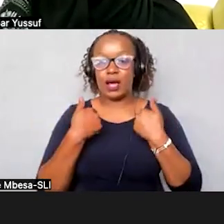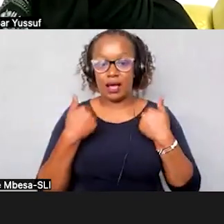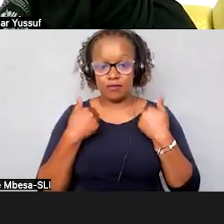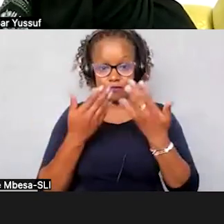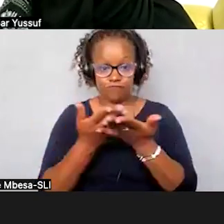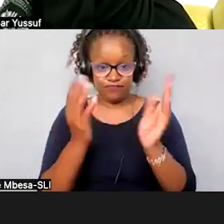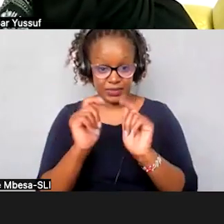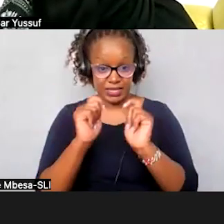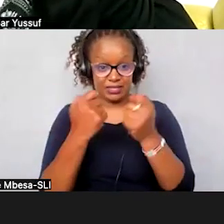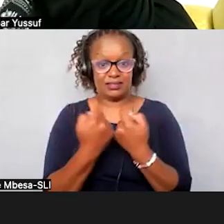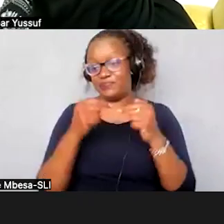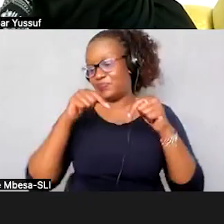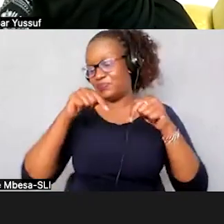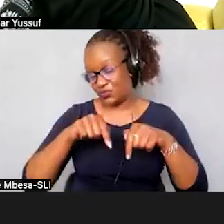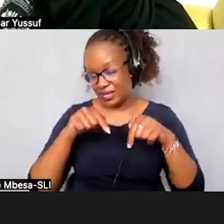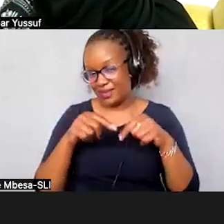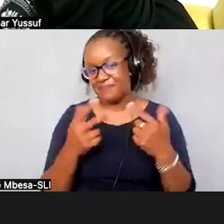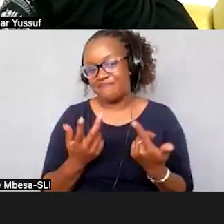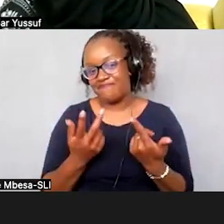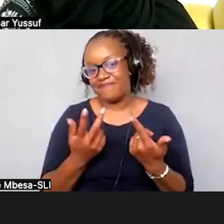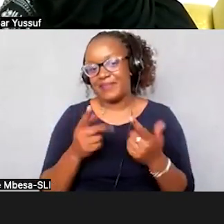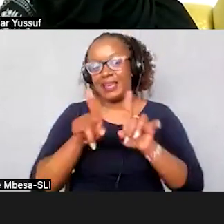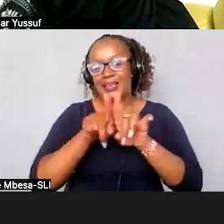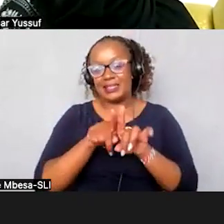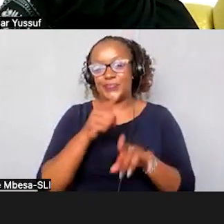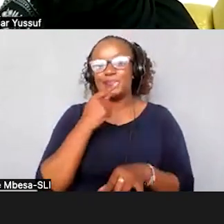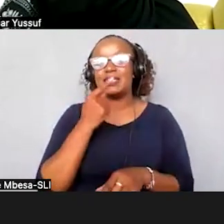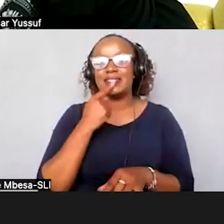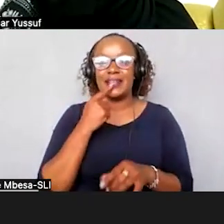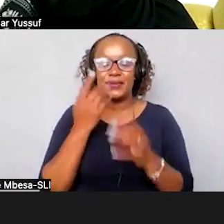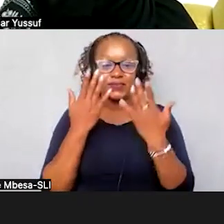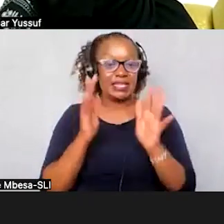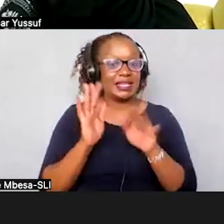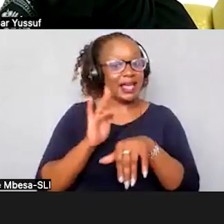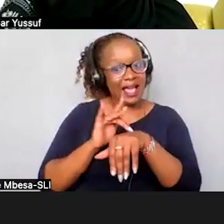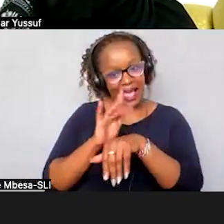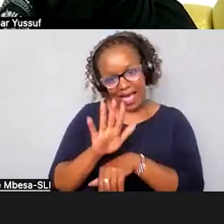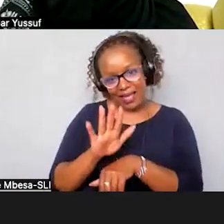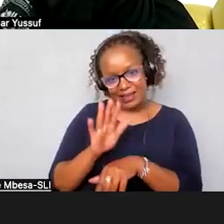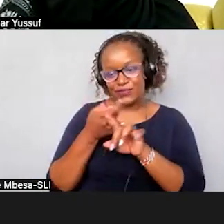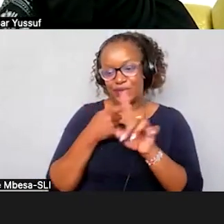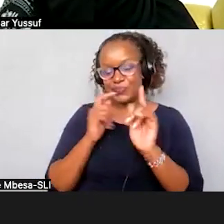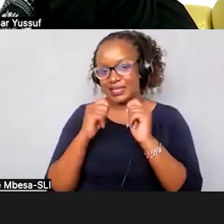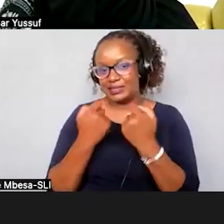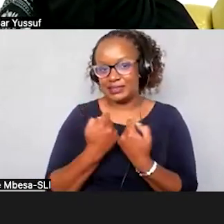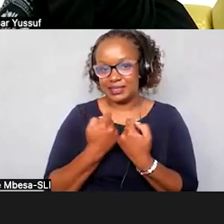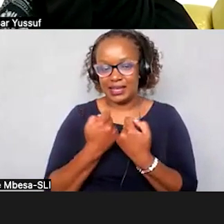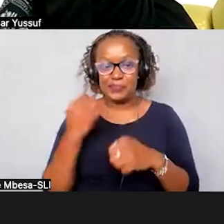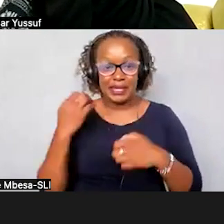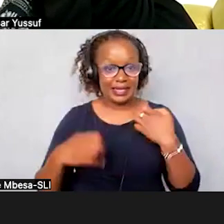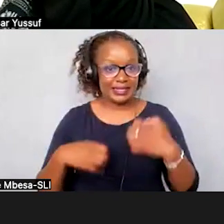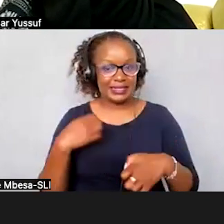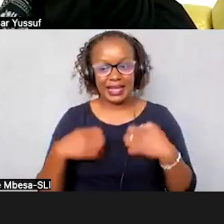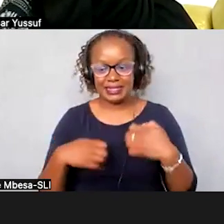I've been a short term, like I mentioned earlier, to the team from Yank. I'm so excited to see the